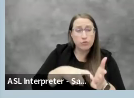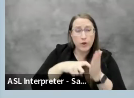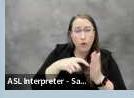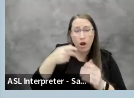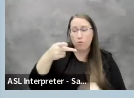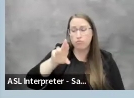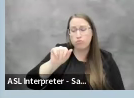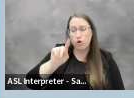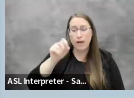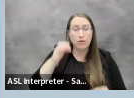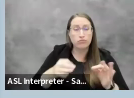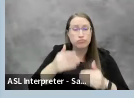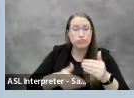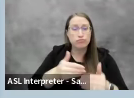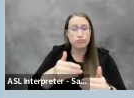proceeding?